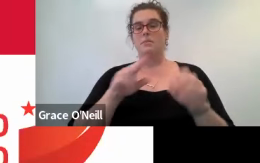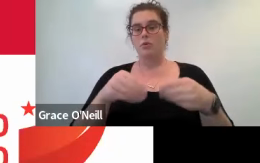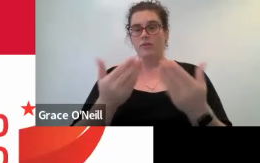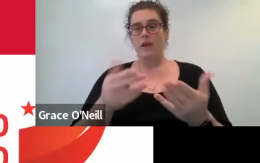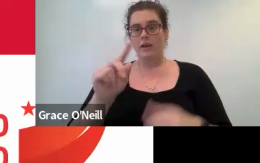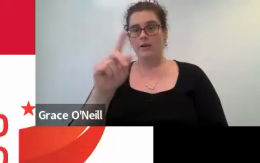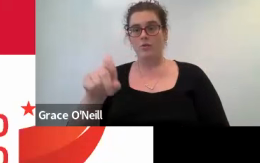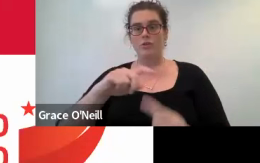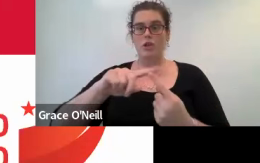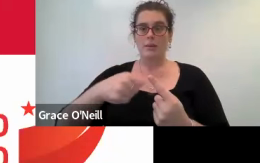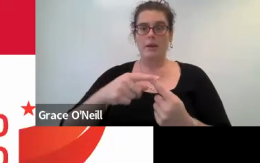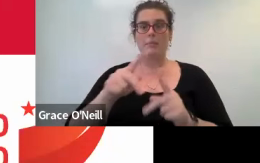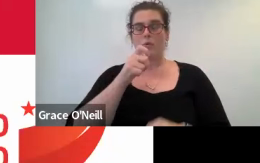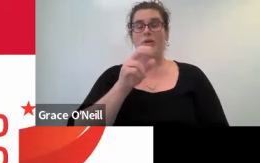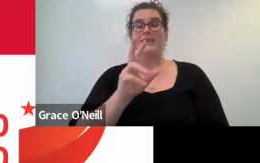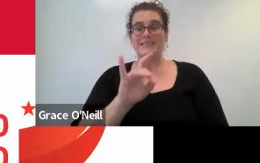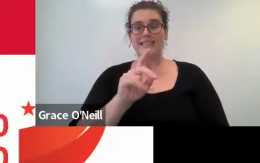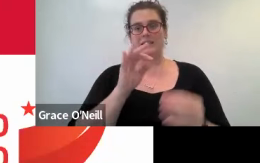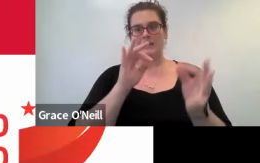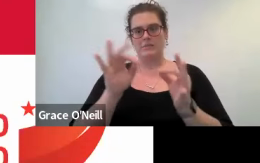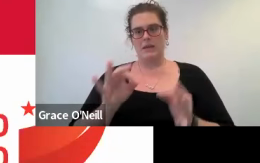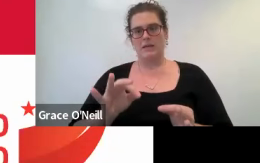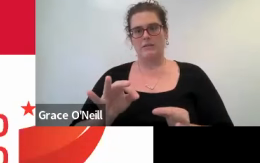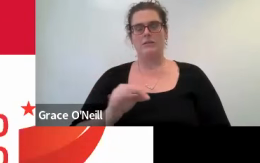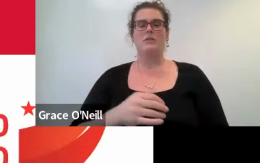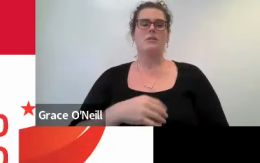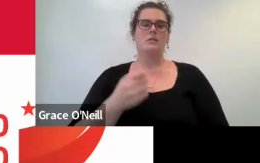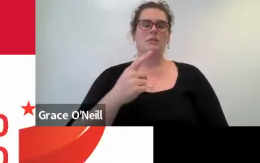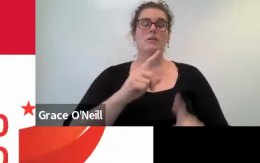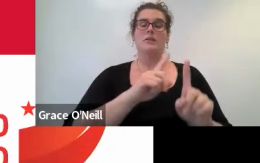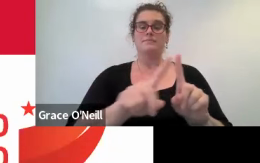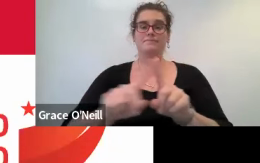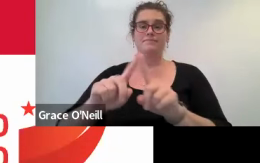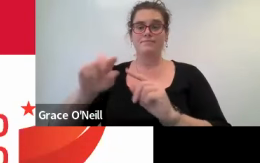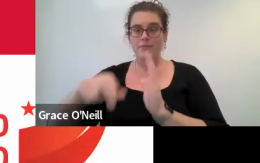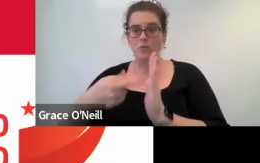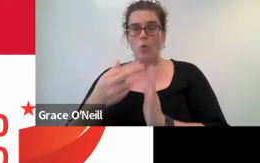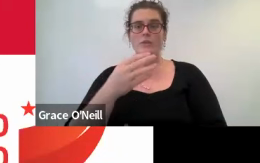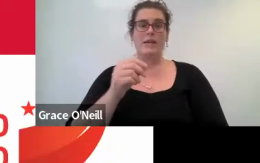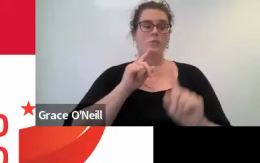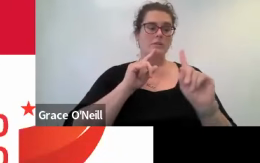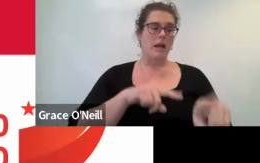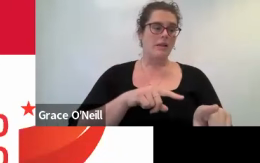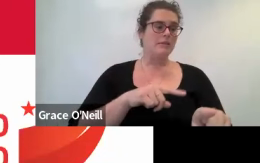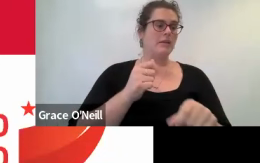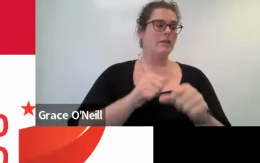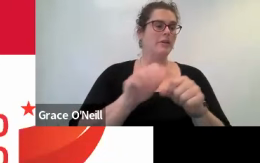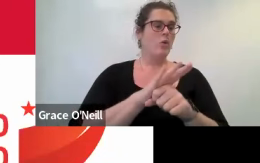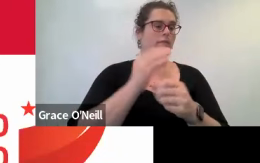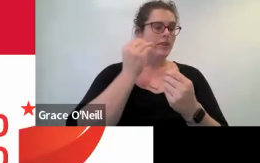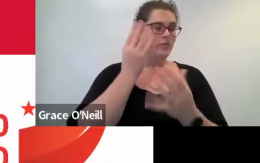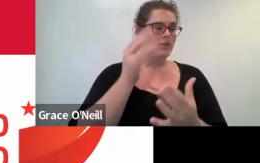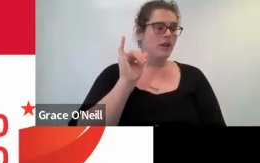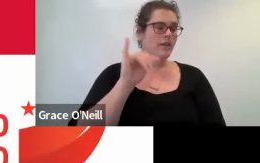various roles and titles that those providing responses with COVID information, the study voiced